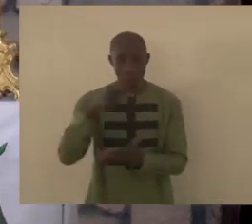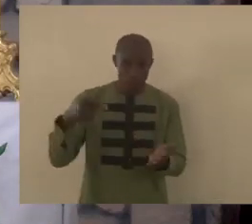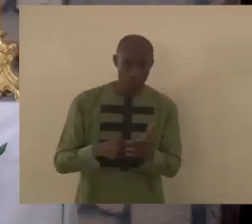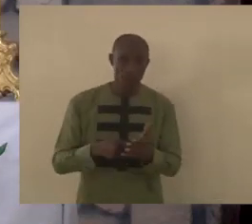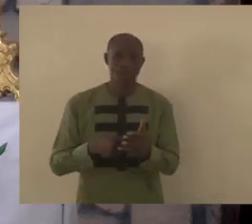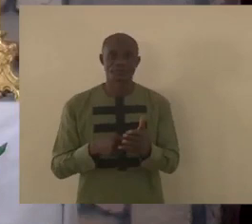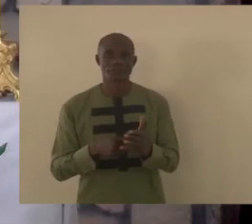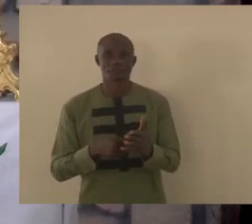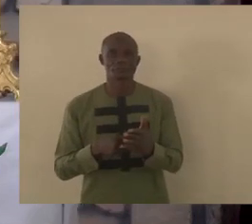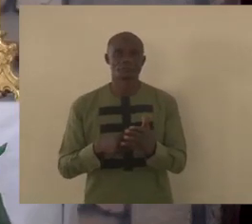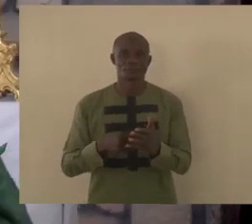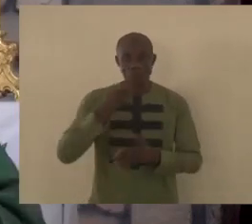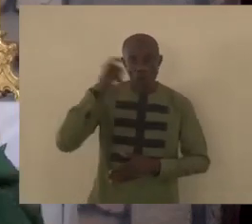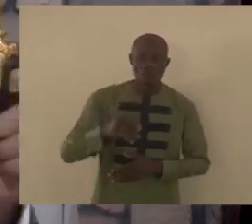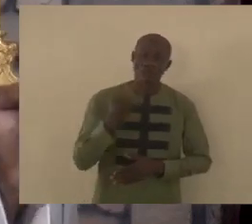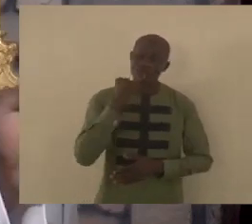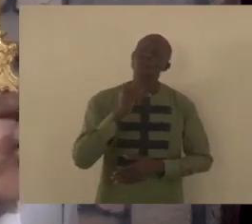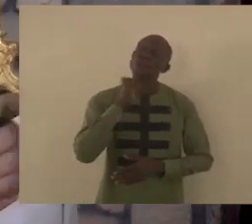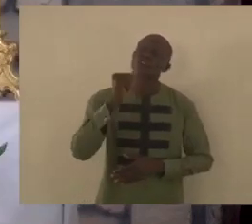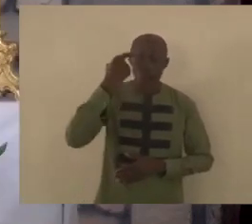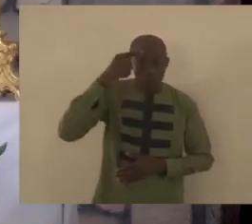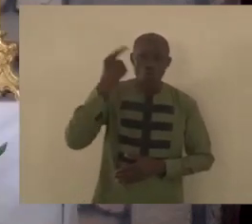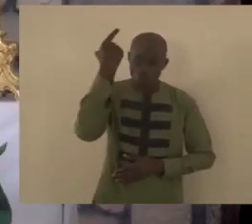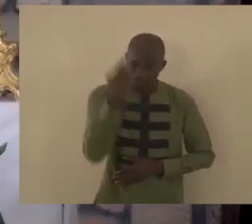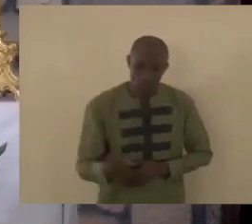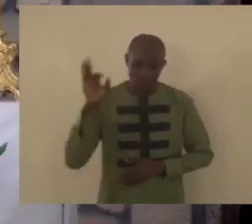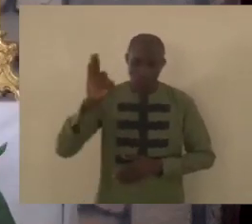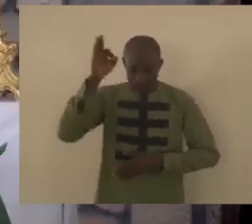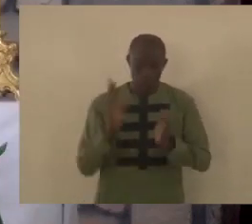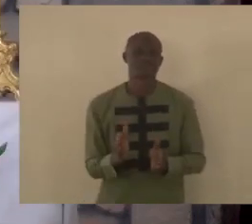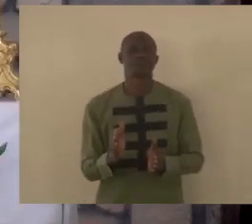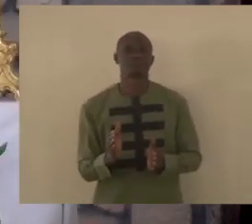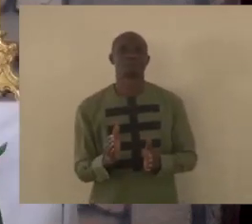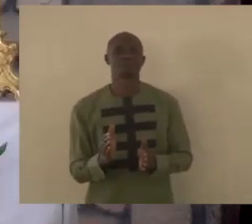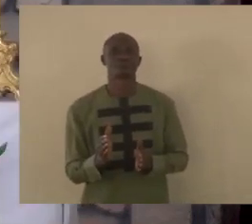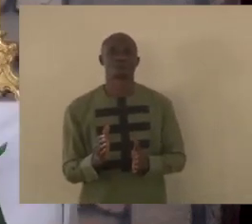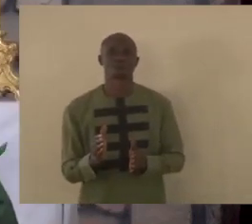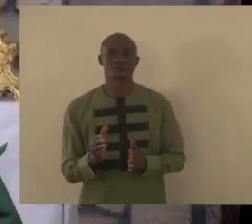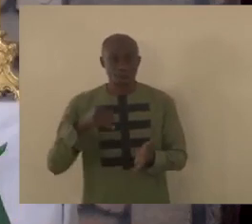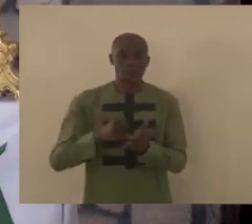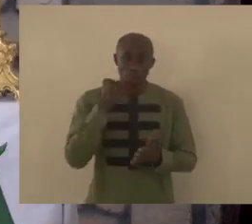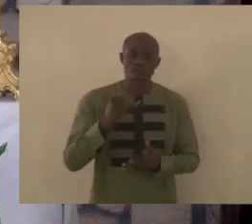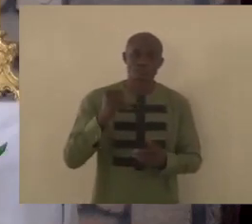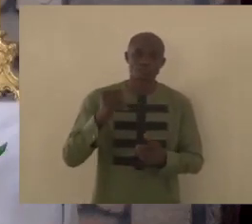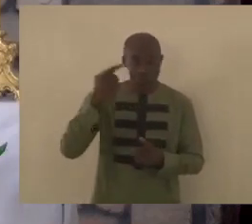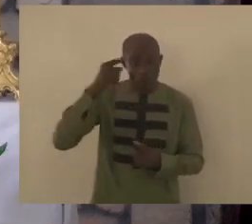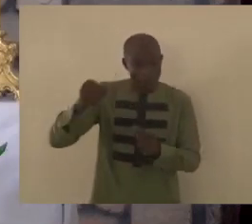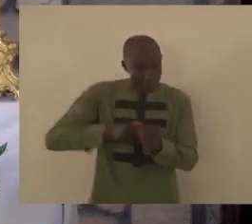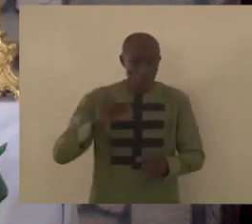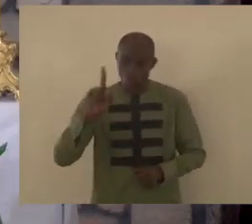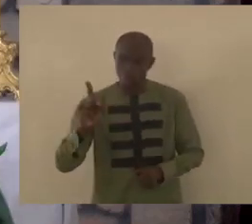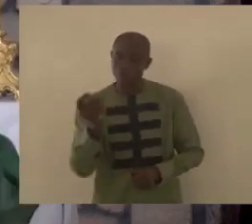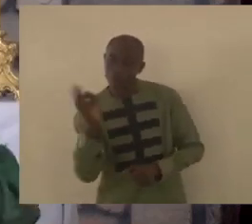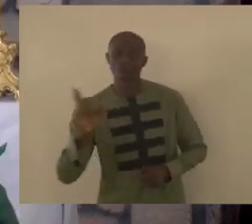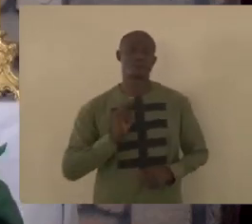So this mandate is not only for preachers. It's not only for apostles or priests or pastors. It is for each